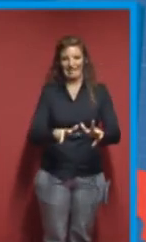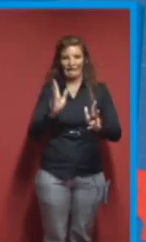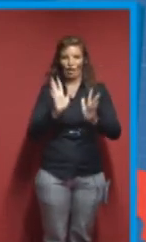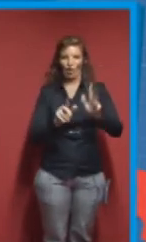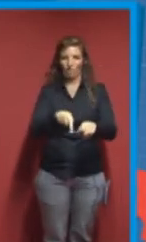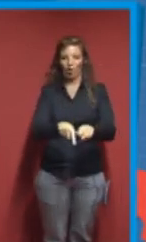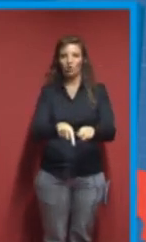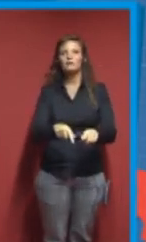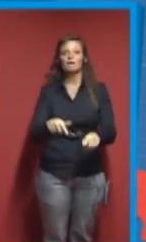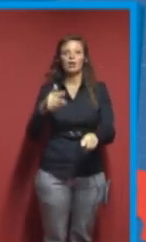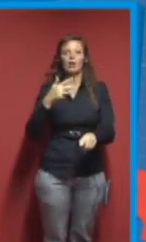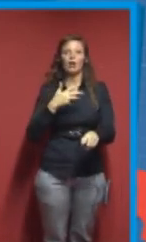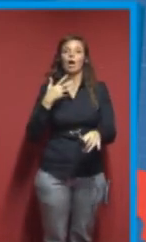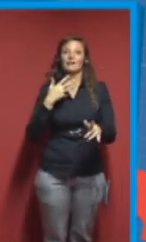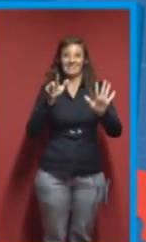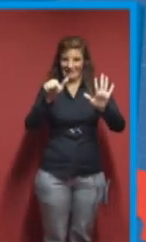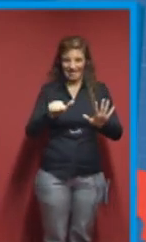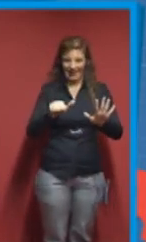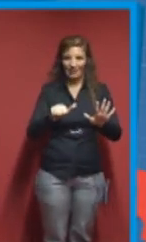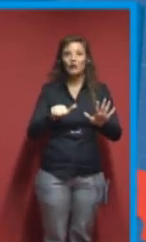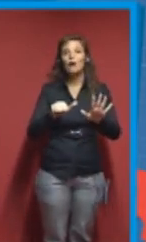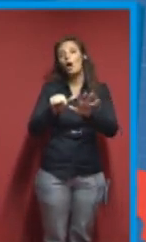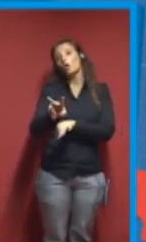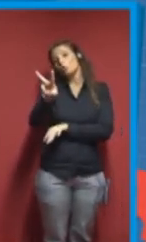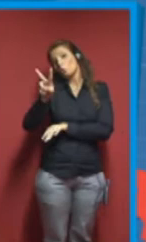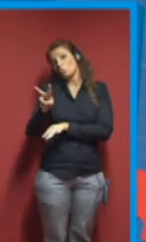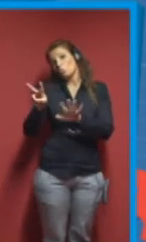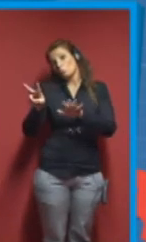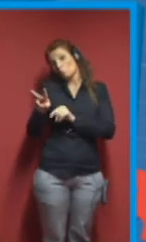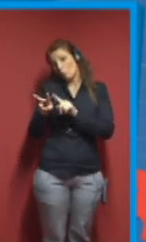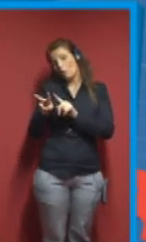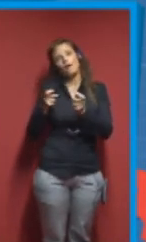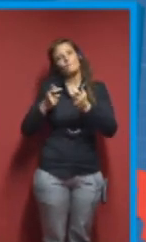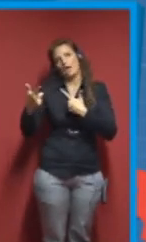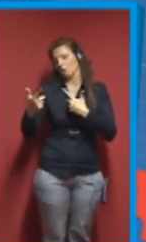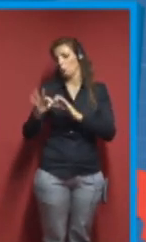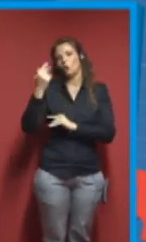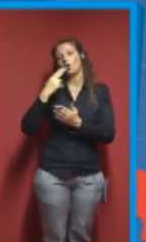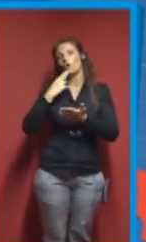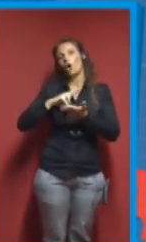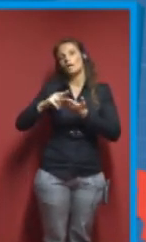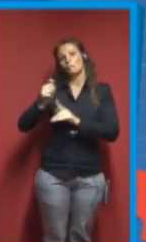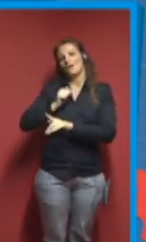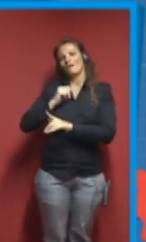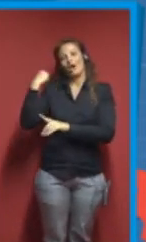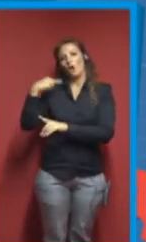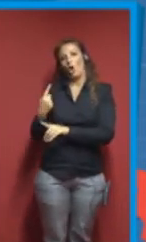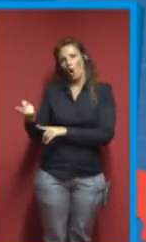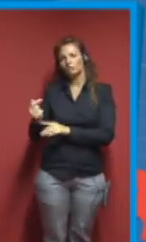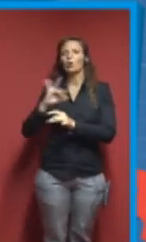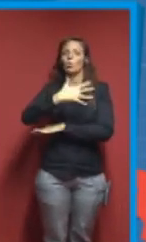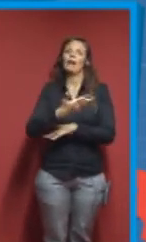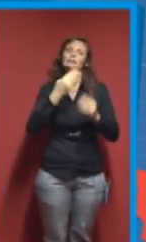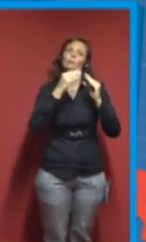been sold, one to the National Gallery of Canada and the other one to a private collector in London, England. And again, there's no human